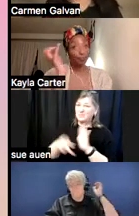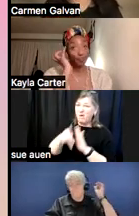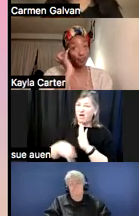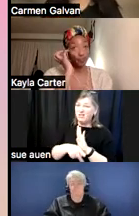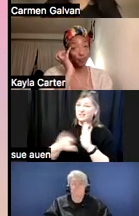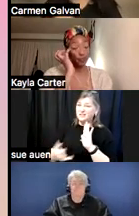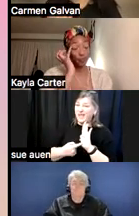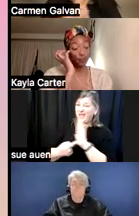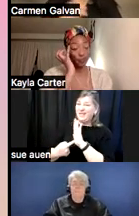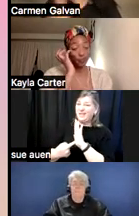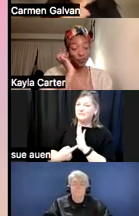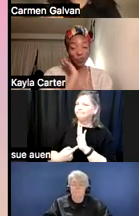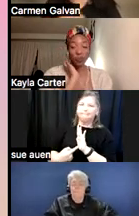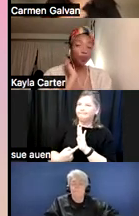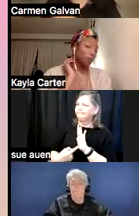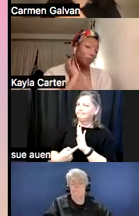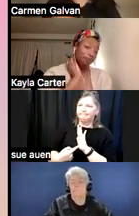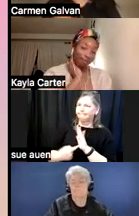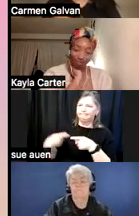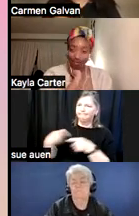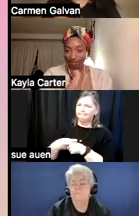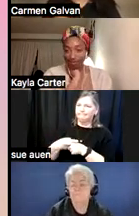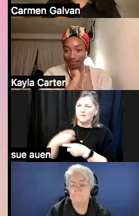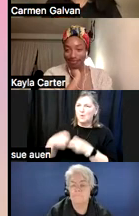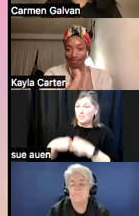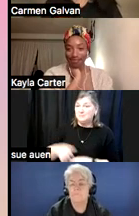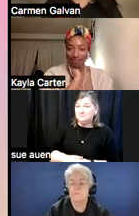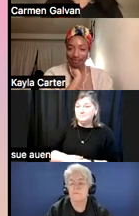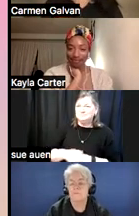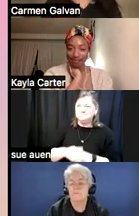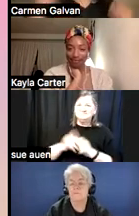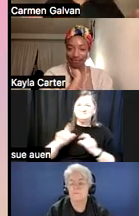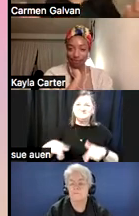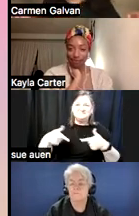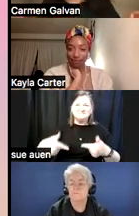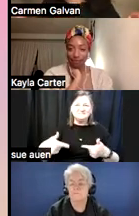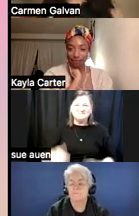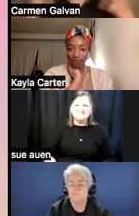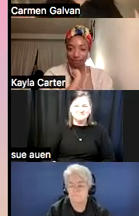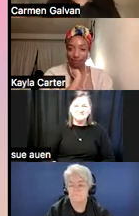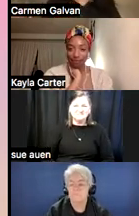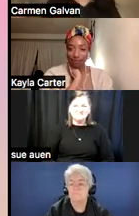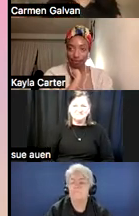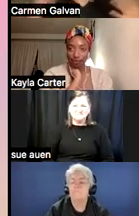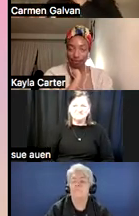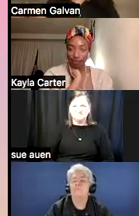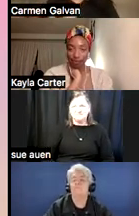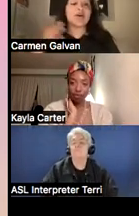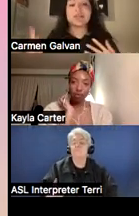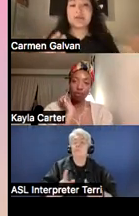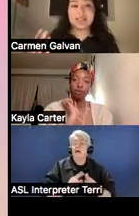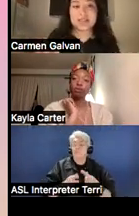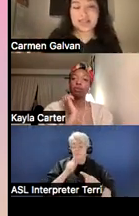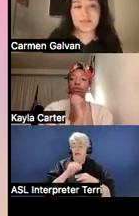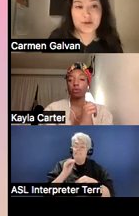today. Do you not see the problem here? And then I sent them the stuff and then it worked. Now, it